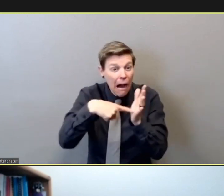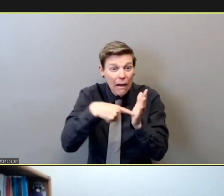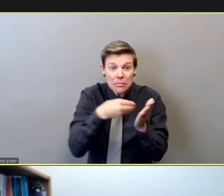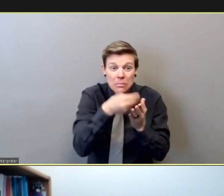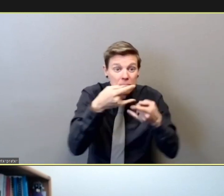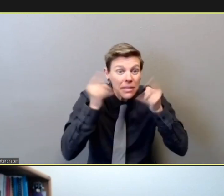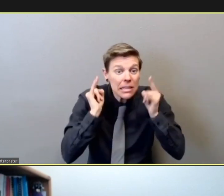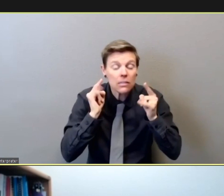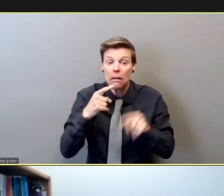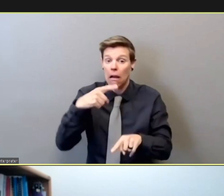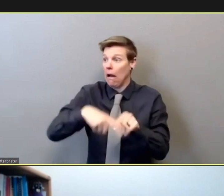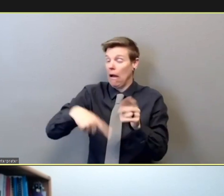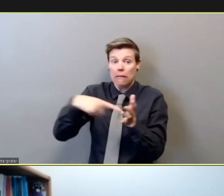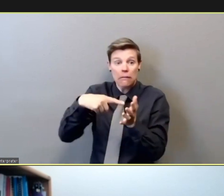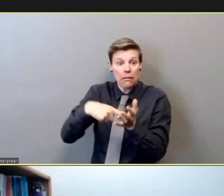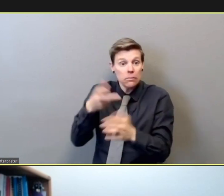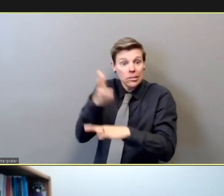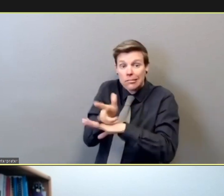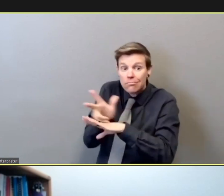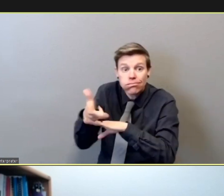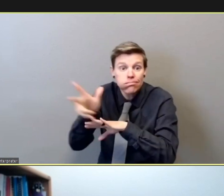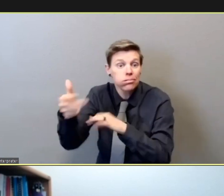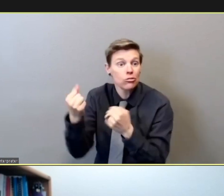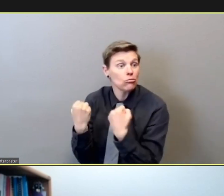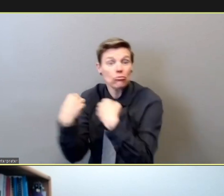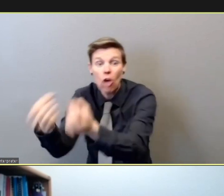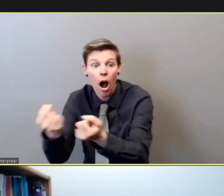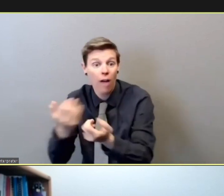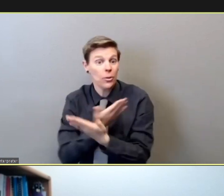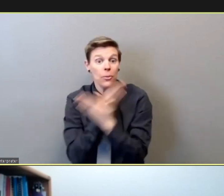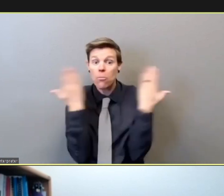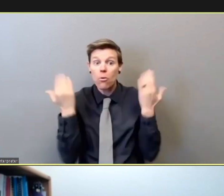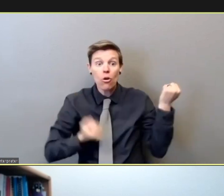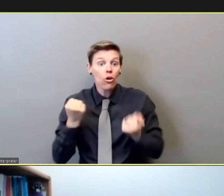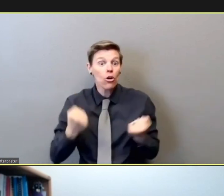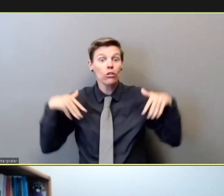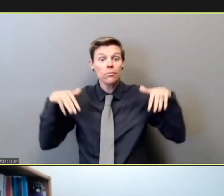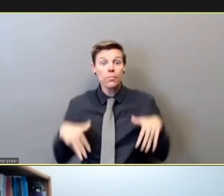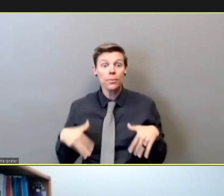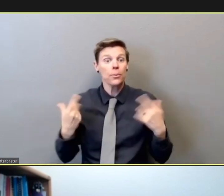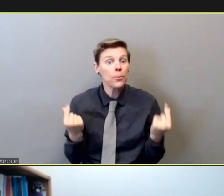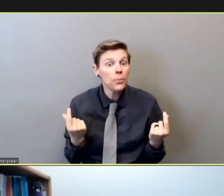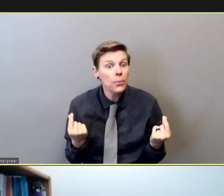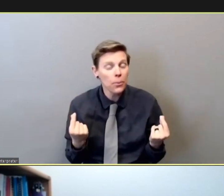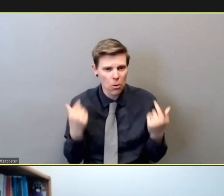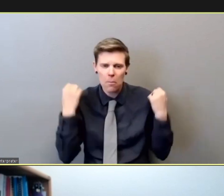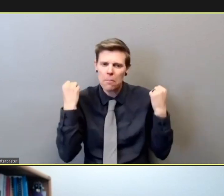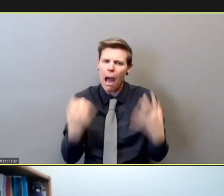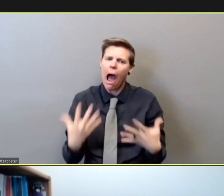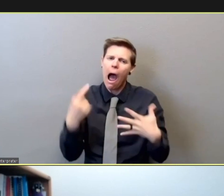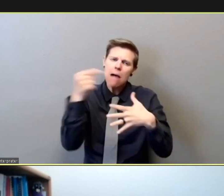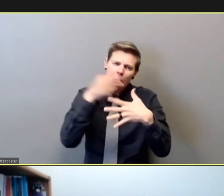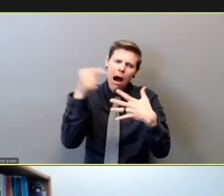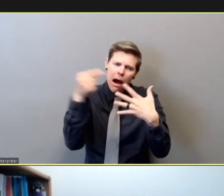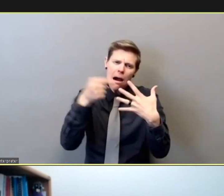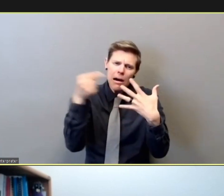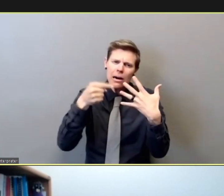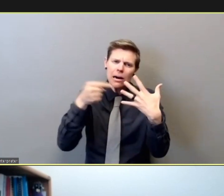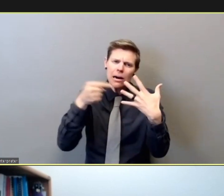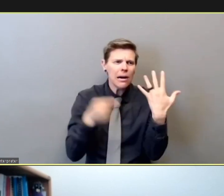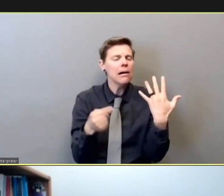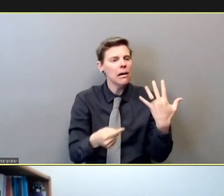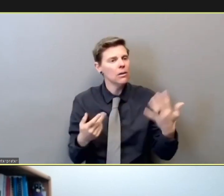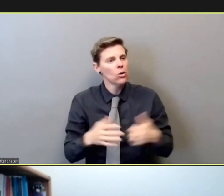are the two of the things I thought about. There's more, but I don't know. It's always good to reflect. Tracy or